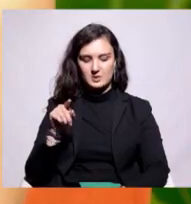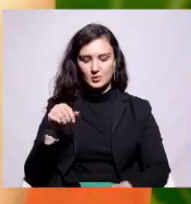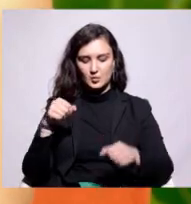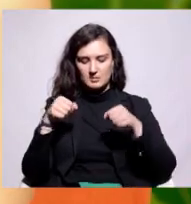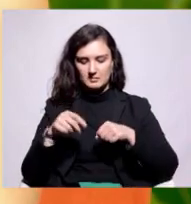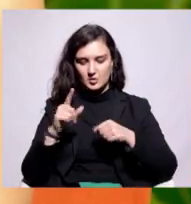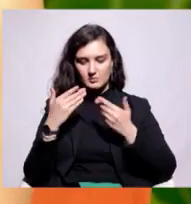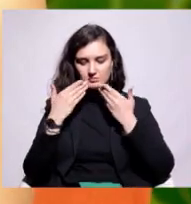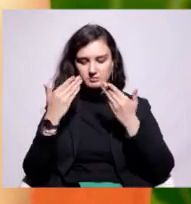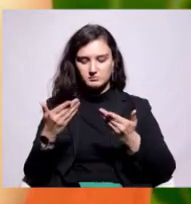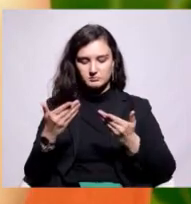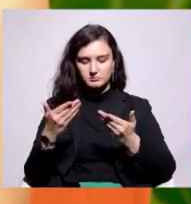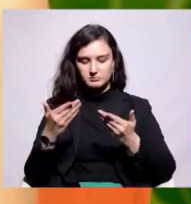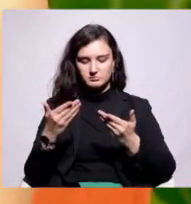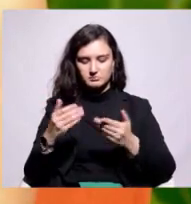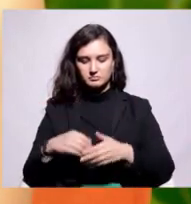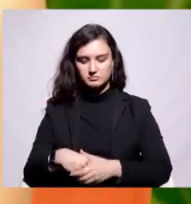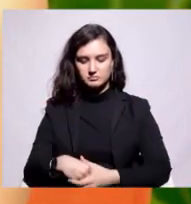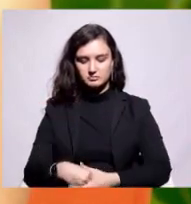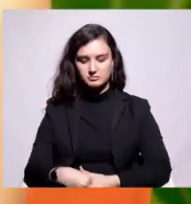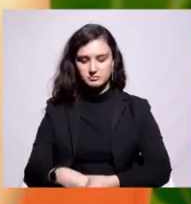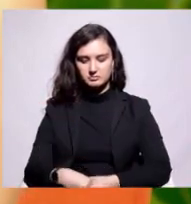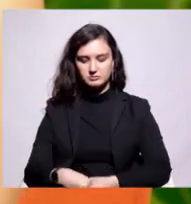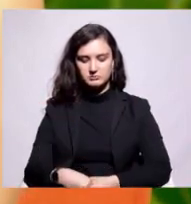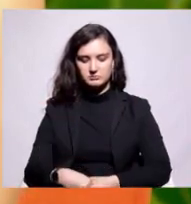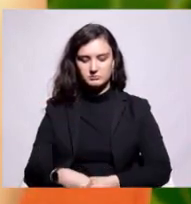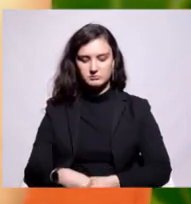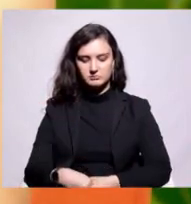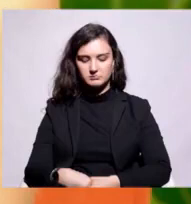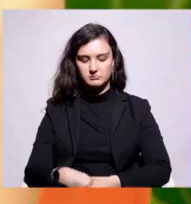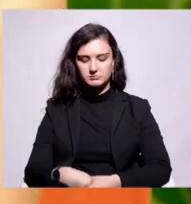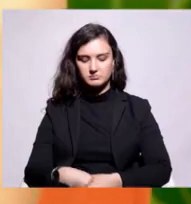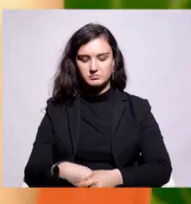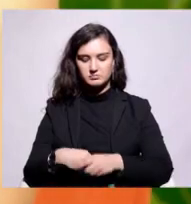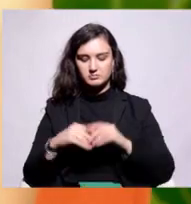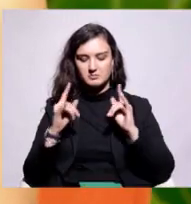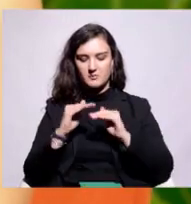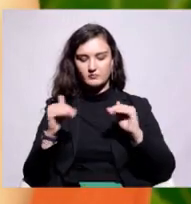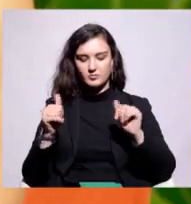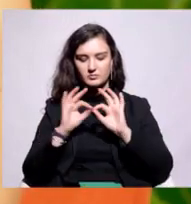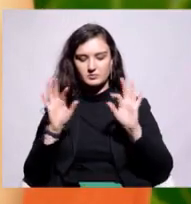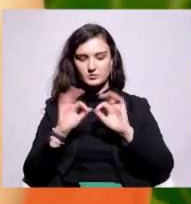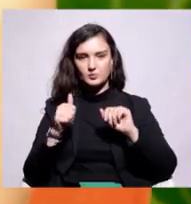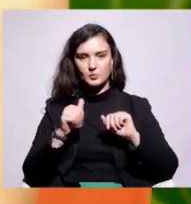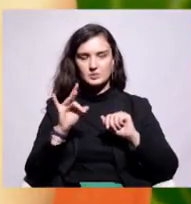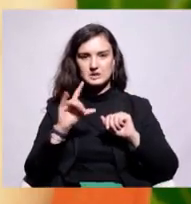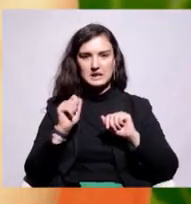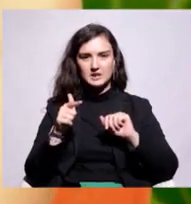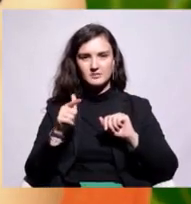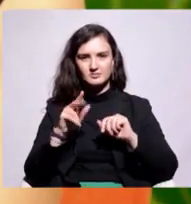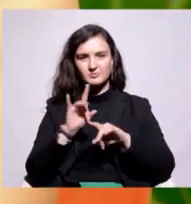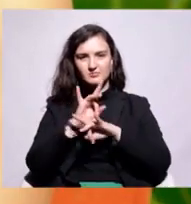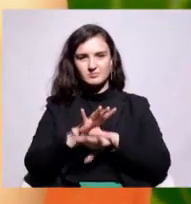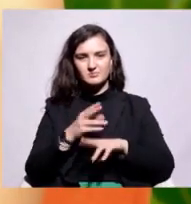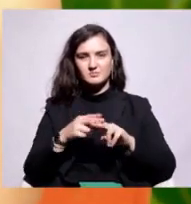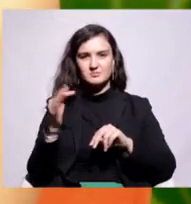ask him to work for the kids, to support the family, and the children are described as ragged and poor because